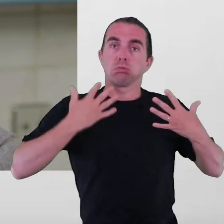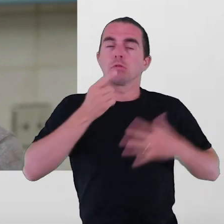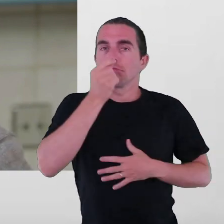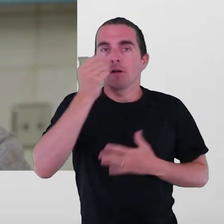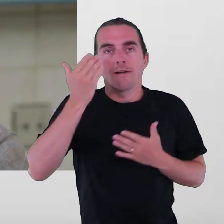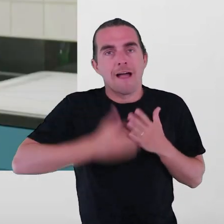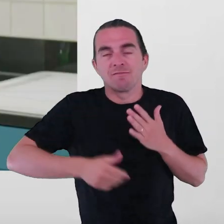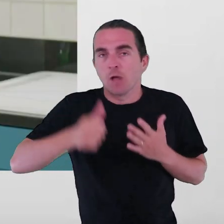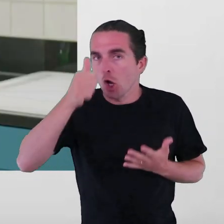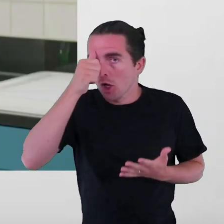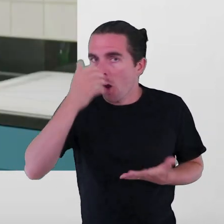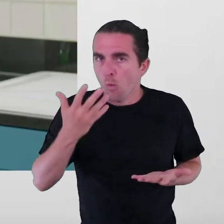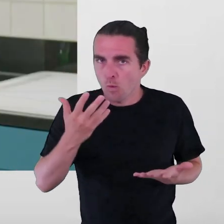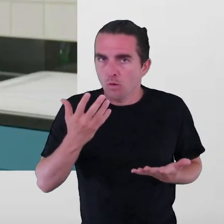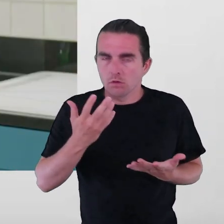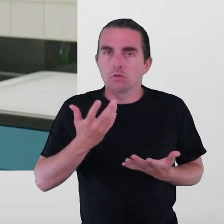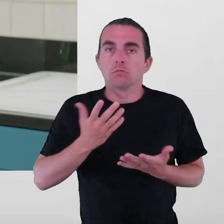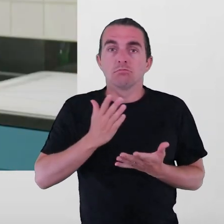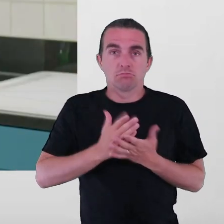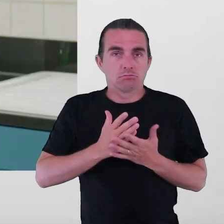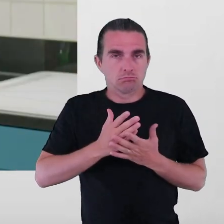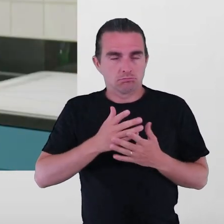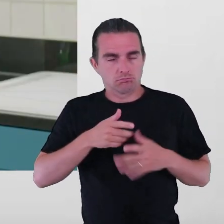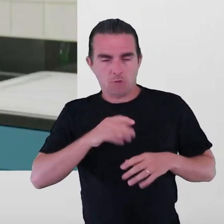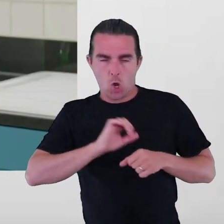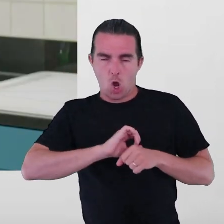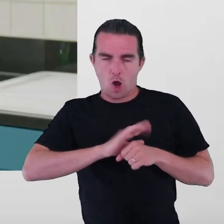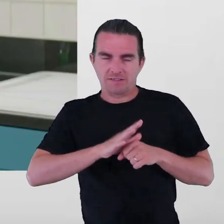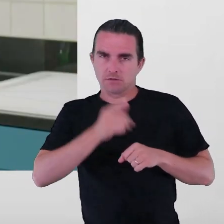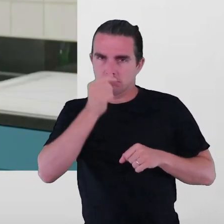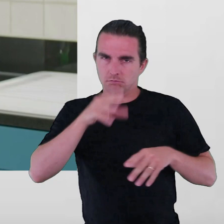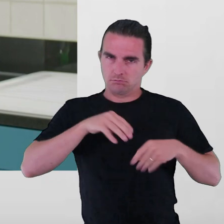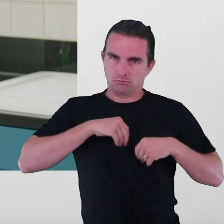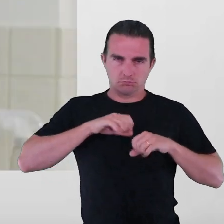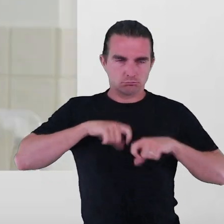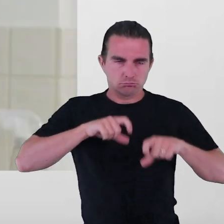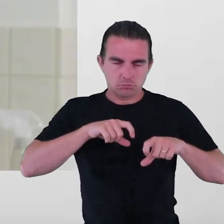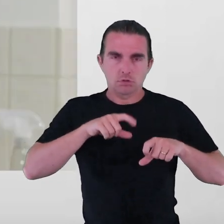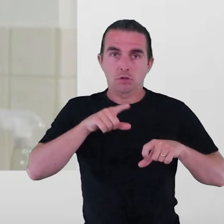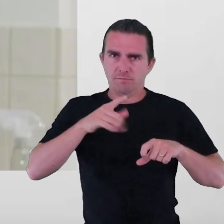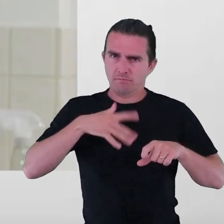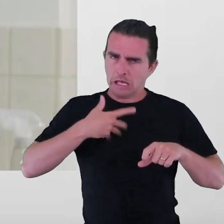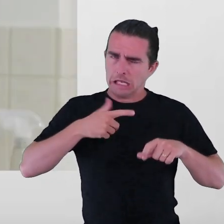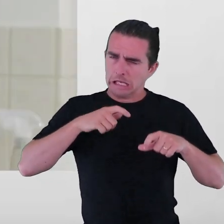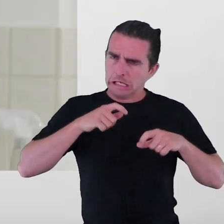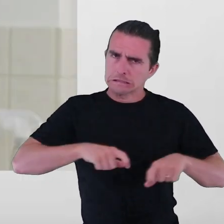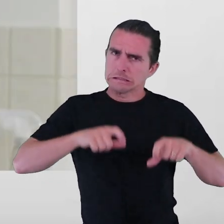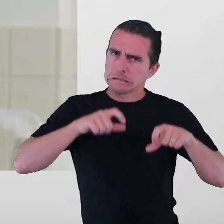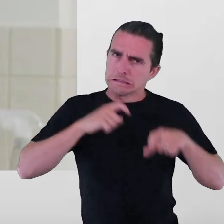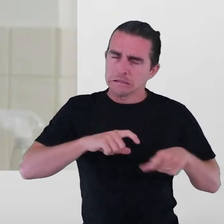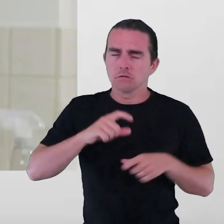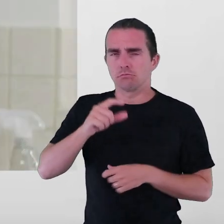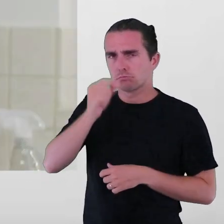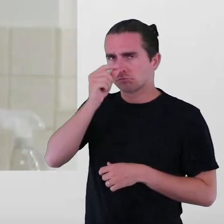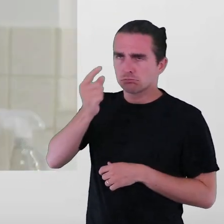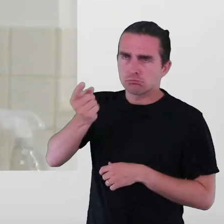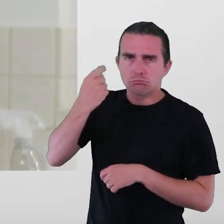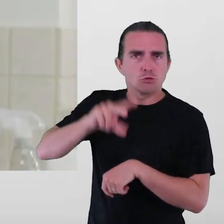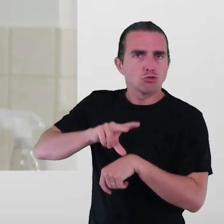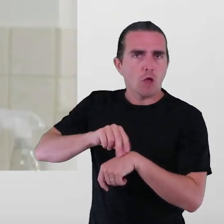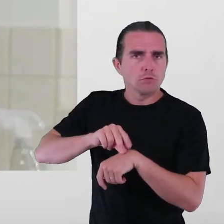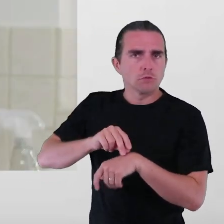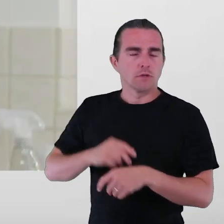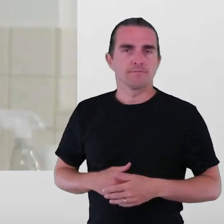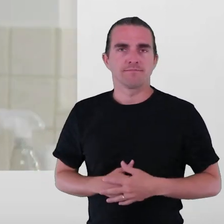infected individuals along with any symptoms consistent with COVID-19, you should seek medical advice even